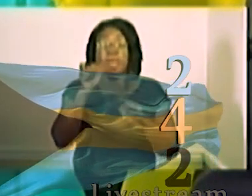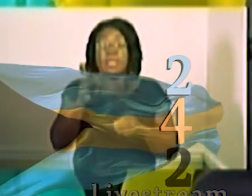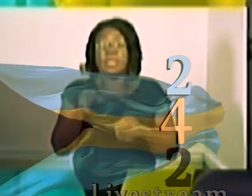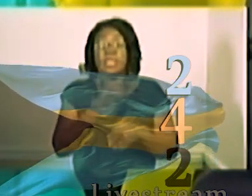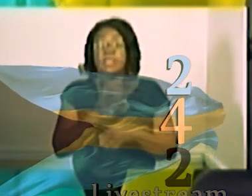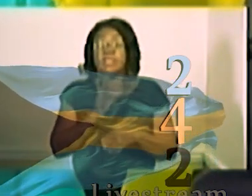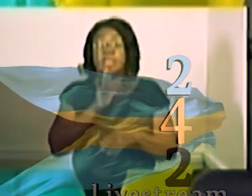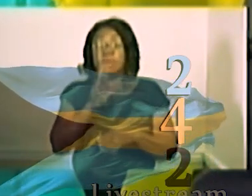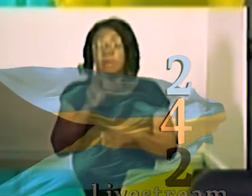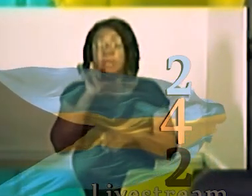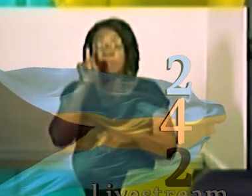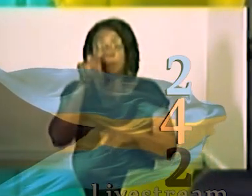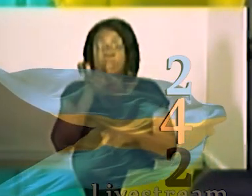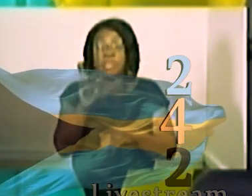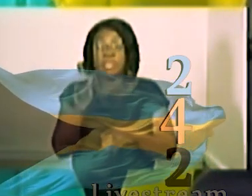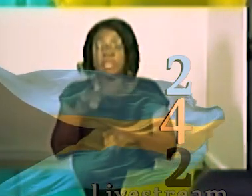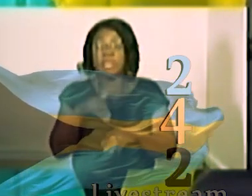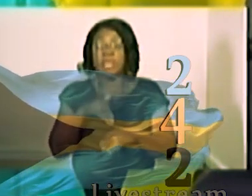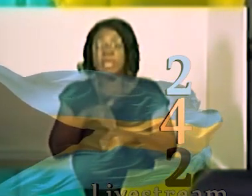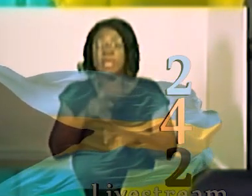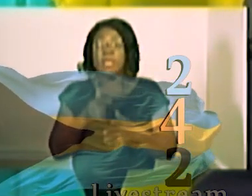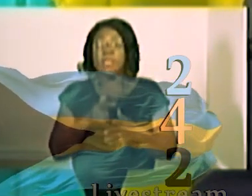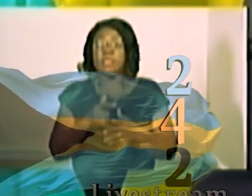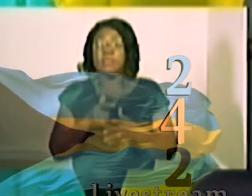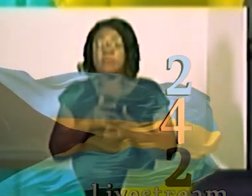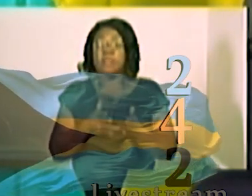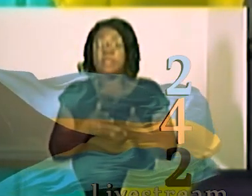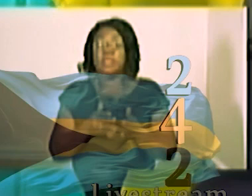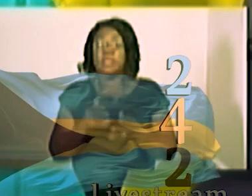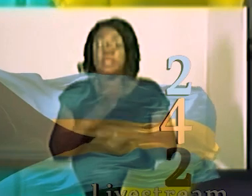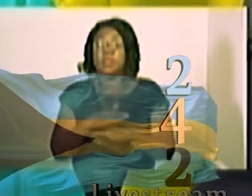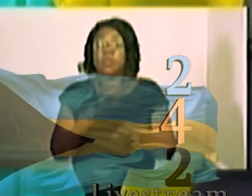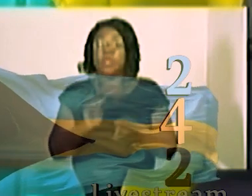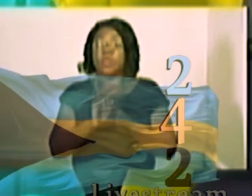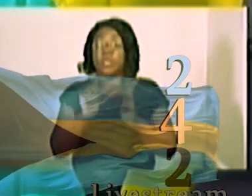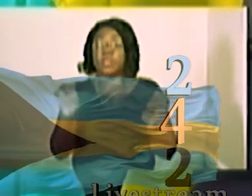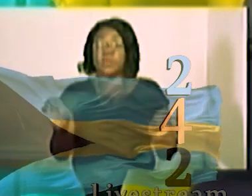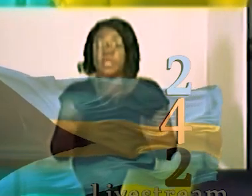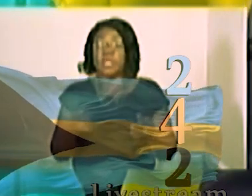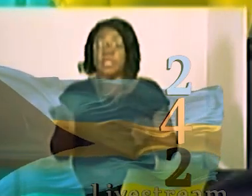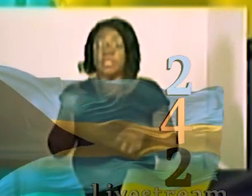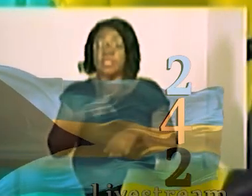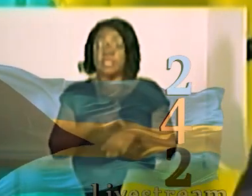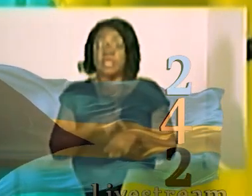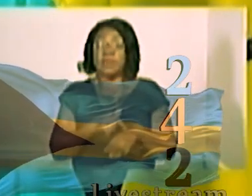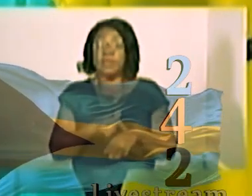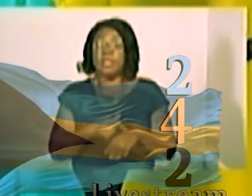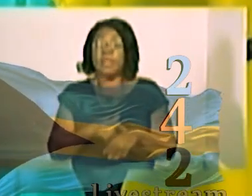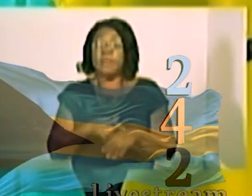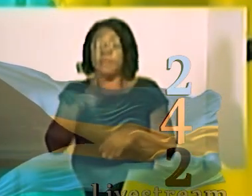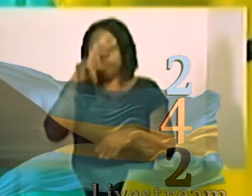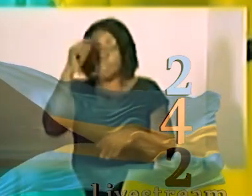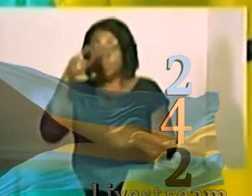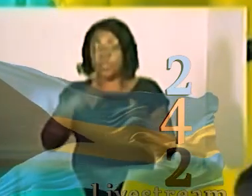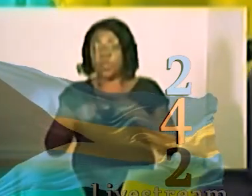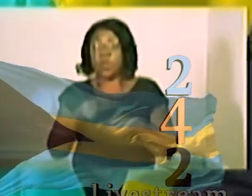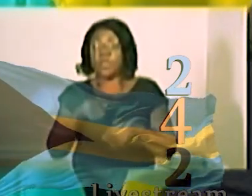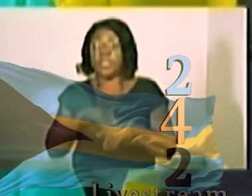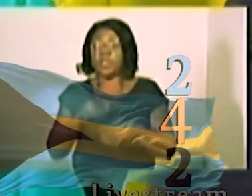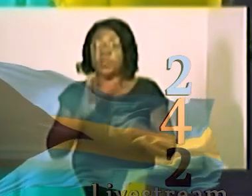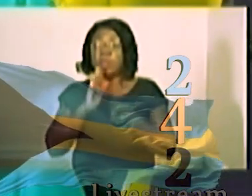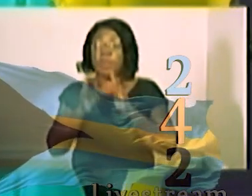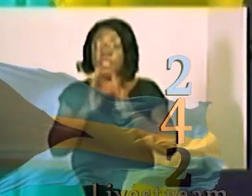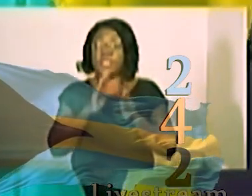you stated. I would not want to expand at this particular time because we're going into a budget debate commencing